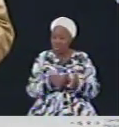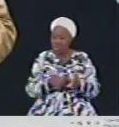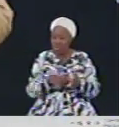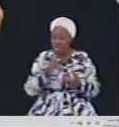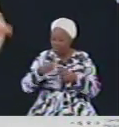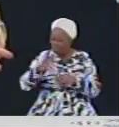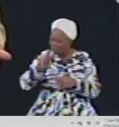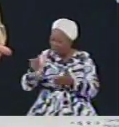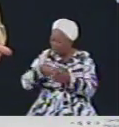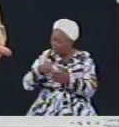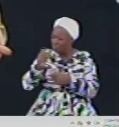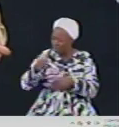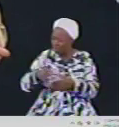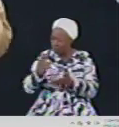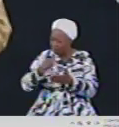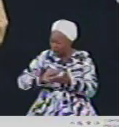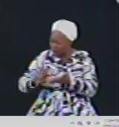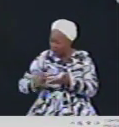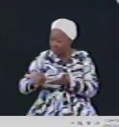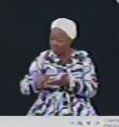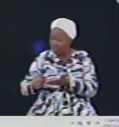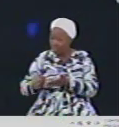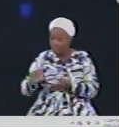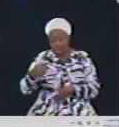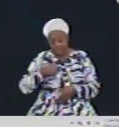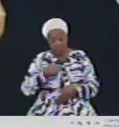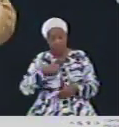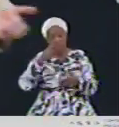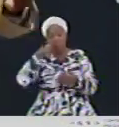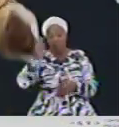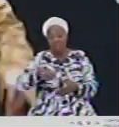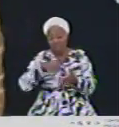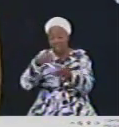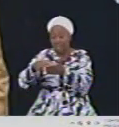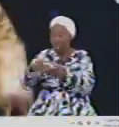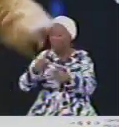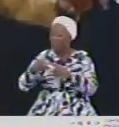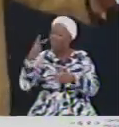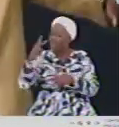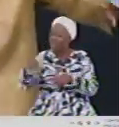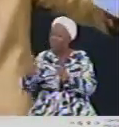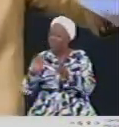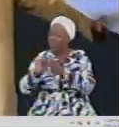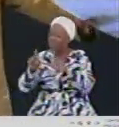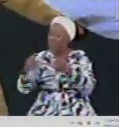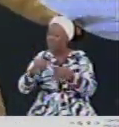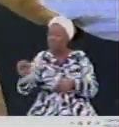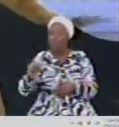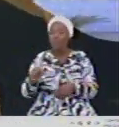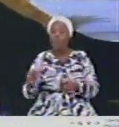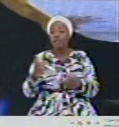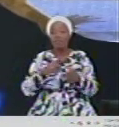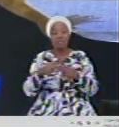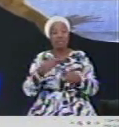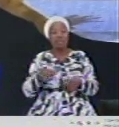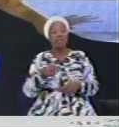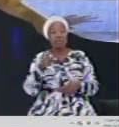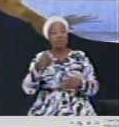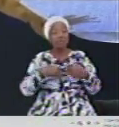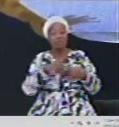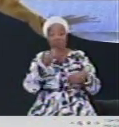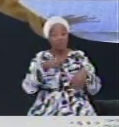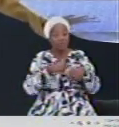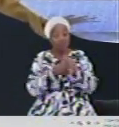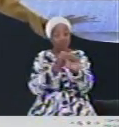read, you can write, and I commanded you this, and look at the direction you are going. It says, you have not